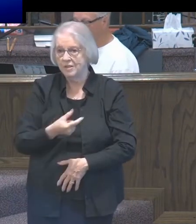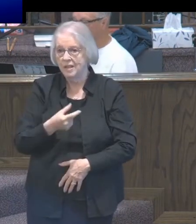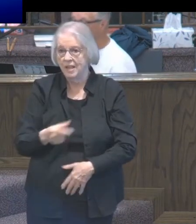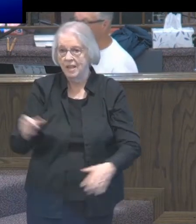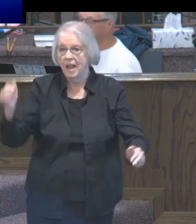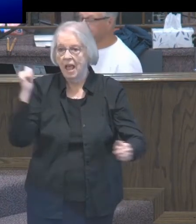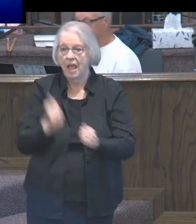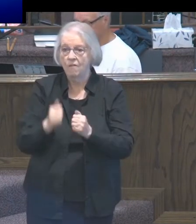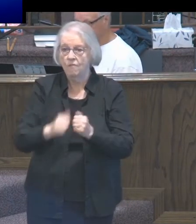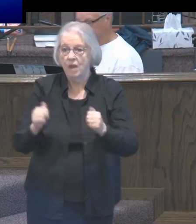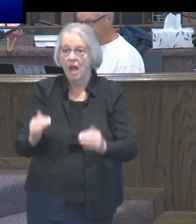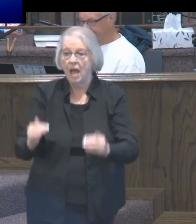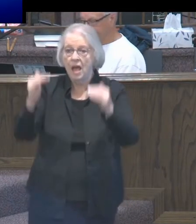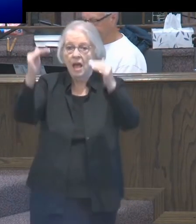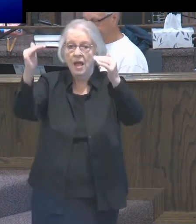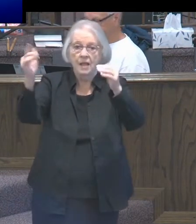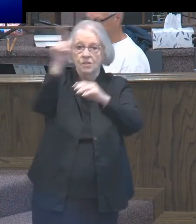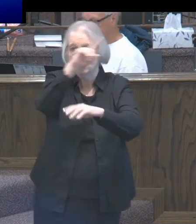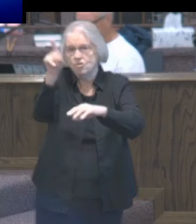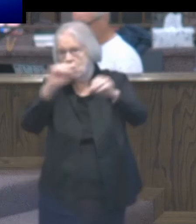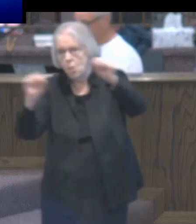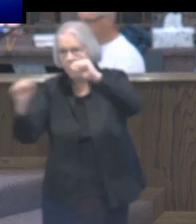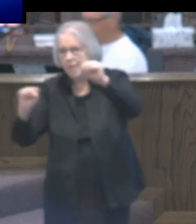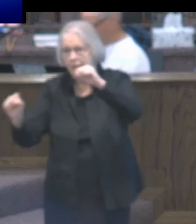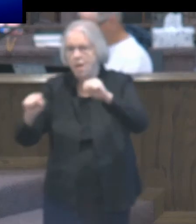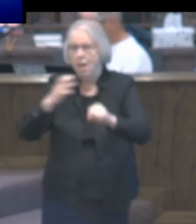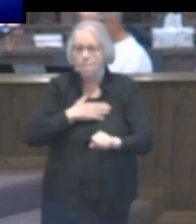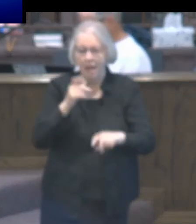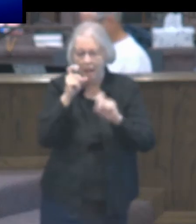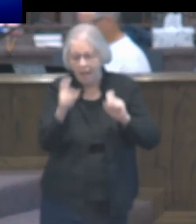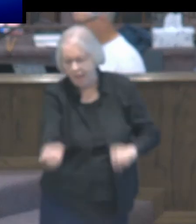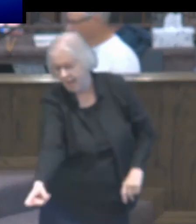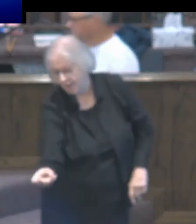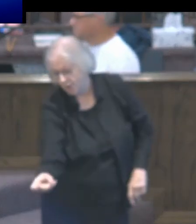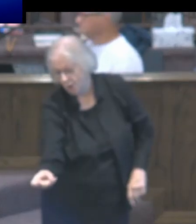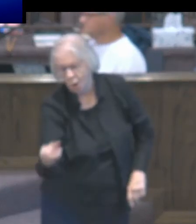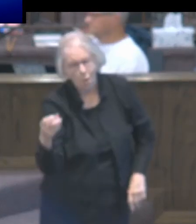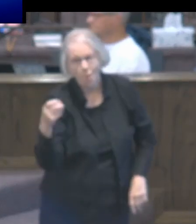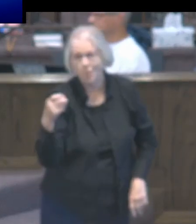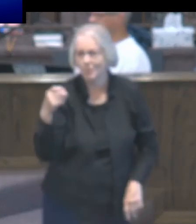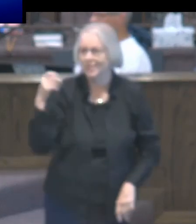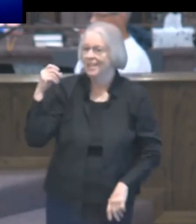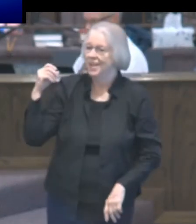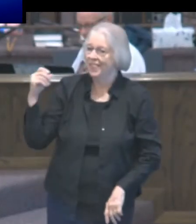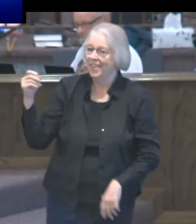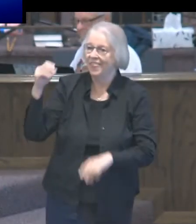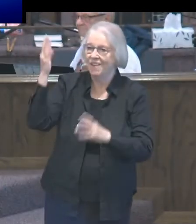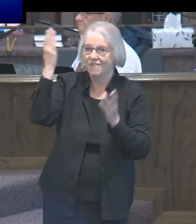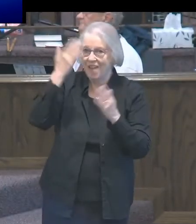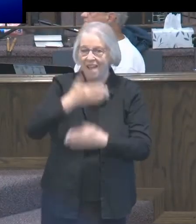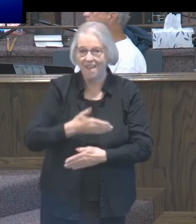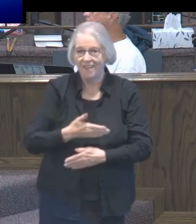grace. Every high and stormy gale, my anchor holds within